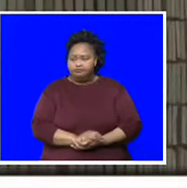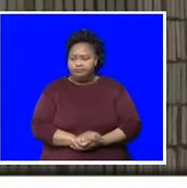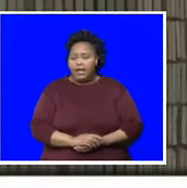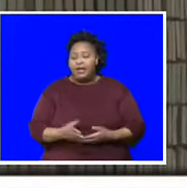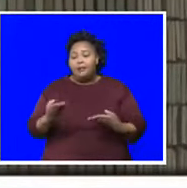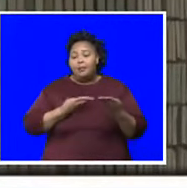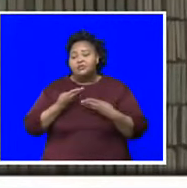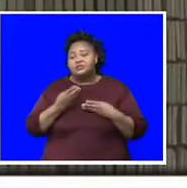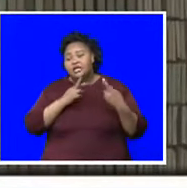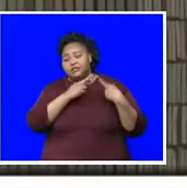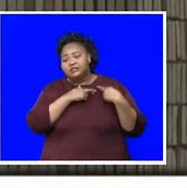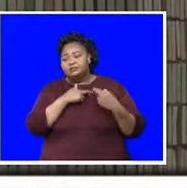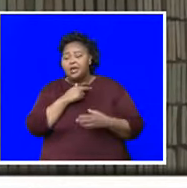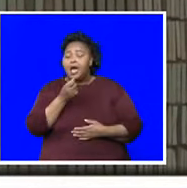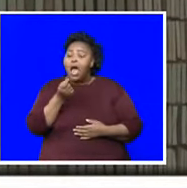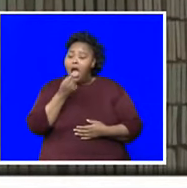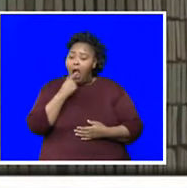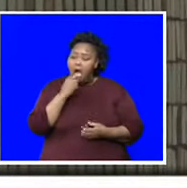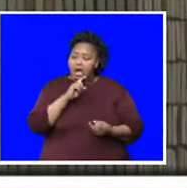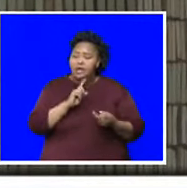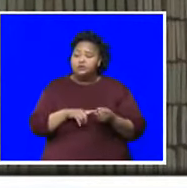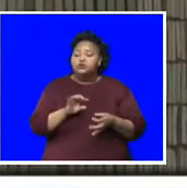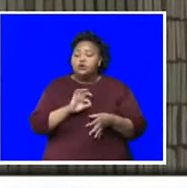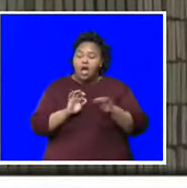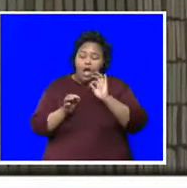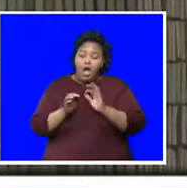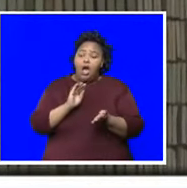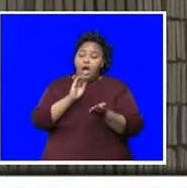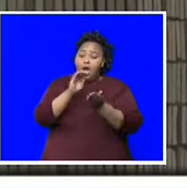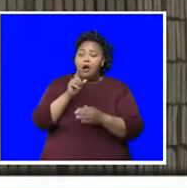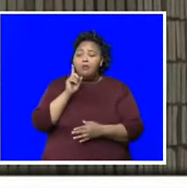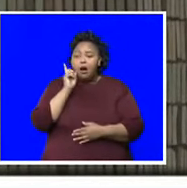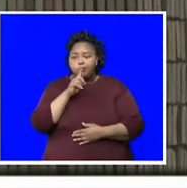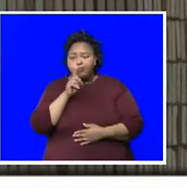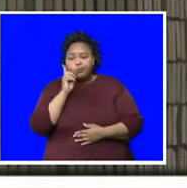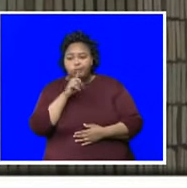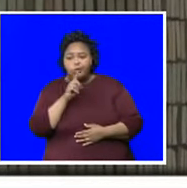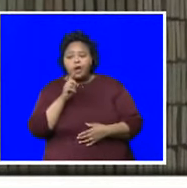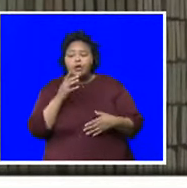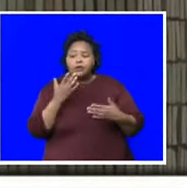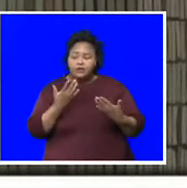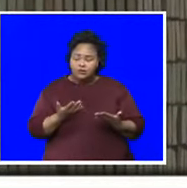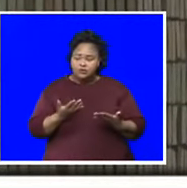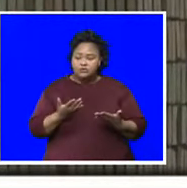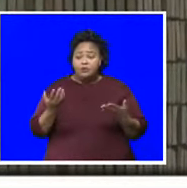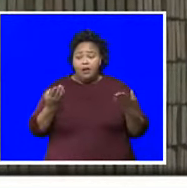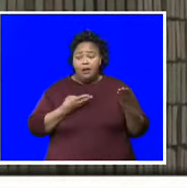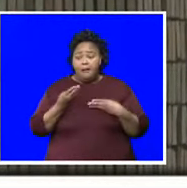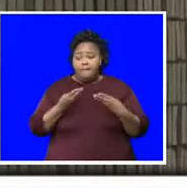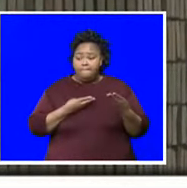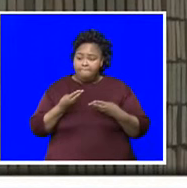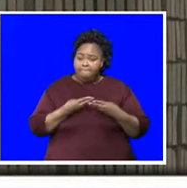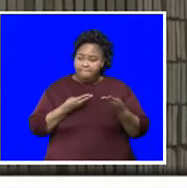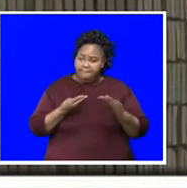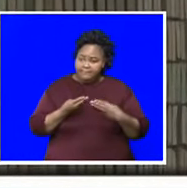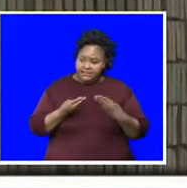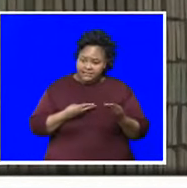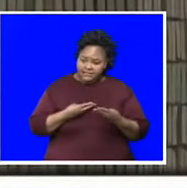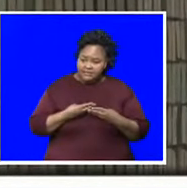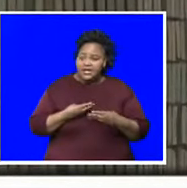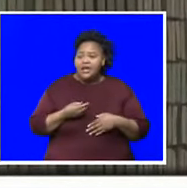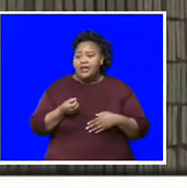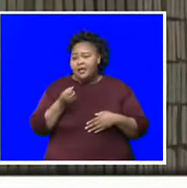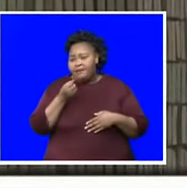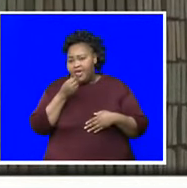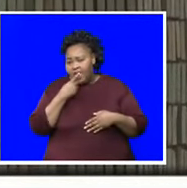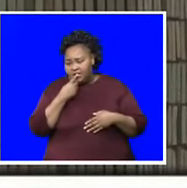suppliers la khona anga supply balibuka indonale masela la ma suppliers kwe kuthi ba khona ku supplier le